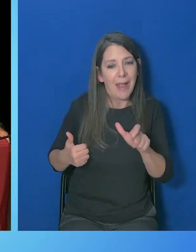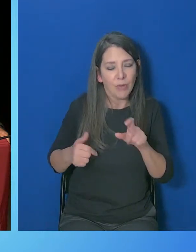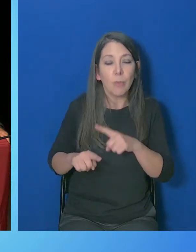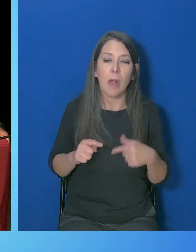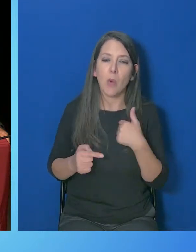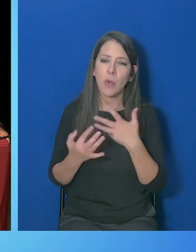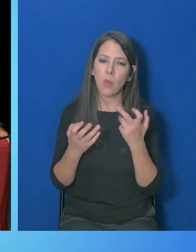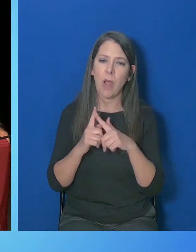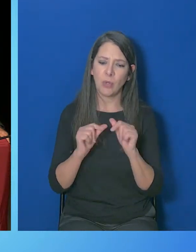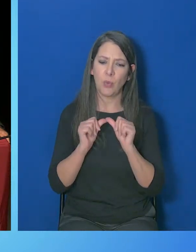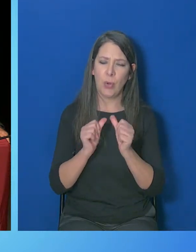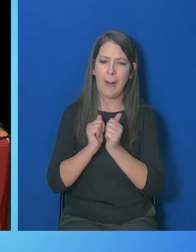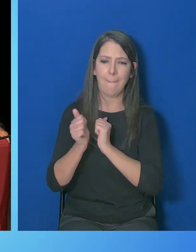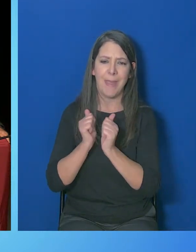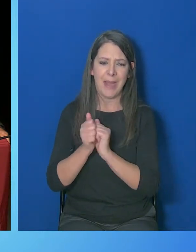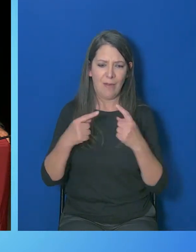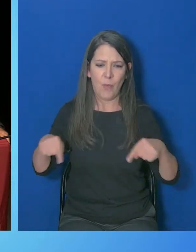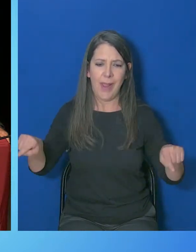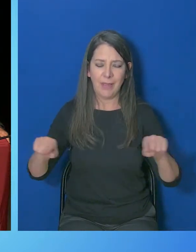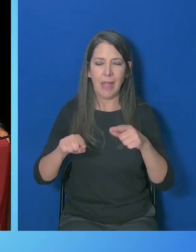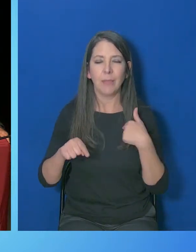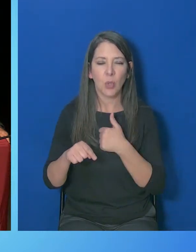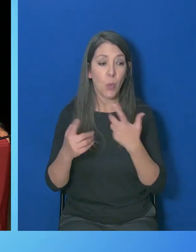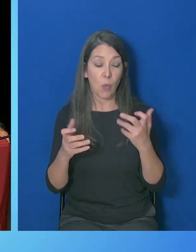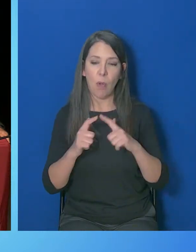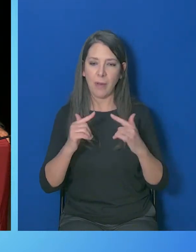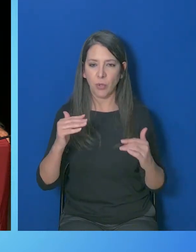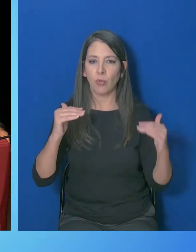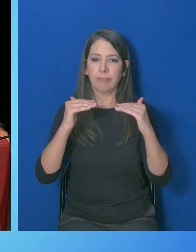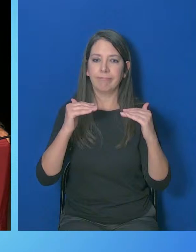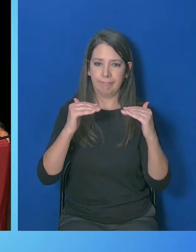competitive and work to increase our minimum wages.